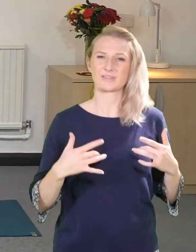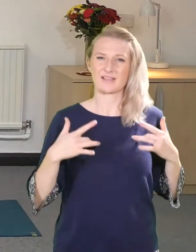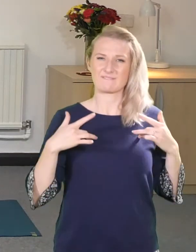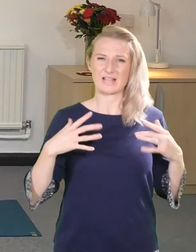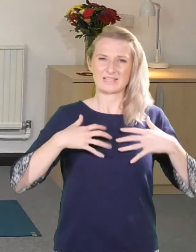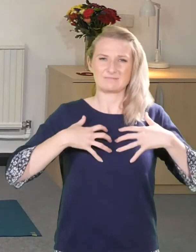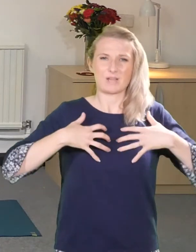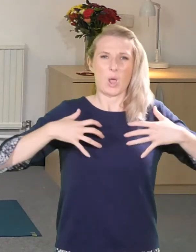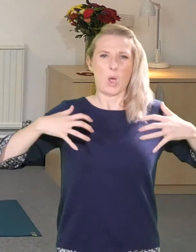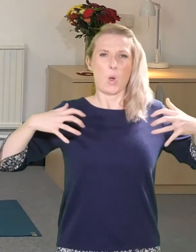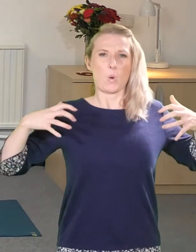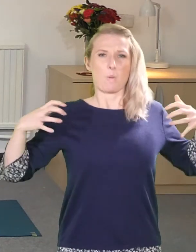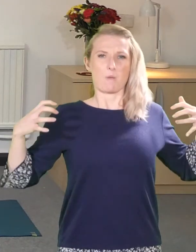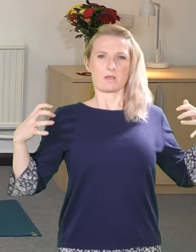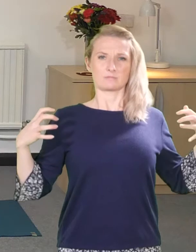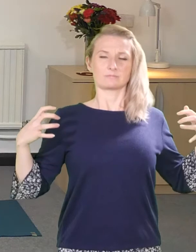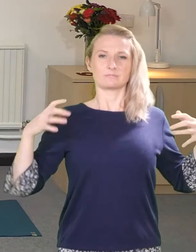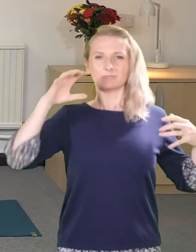chest, open-hearted warrior.